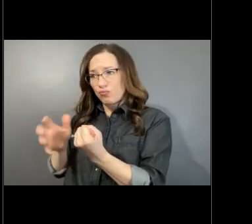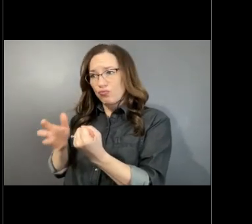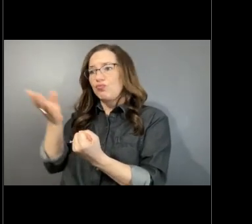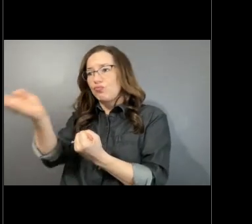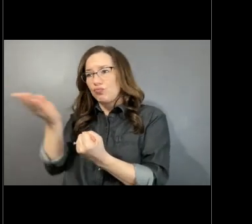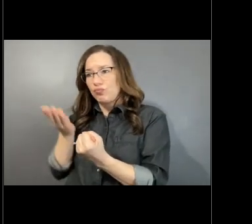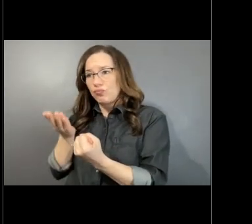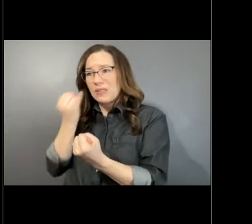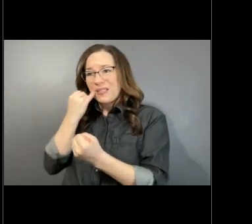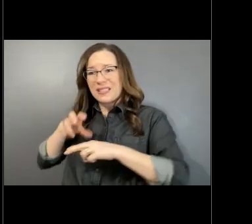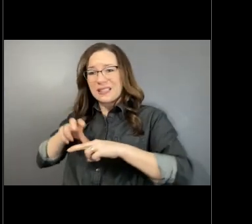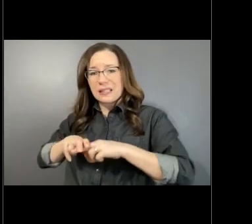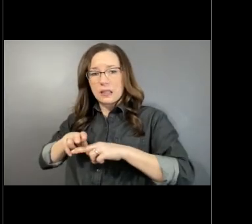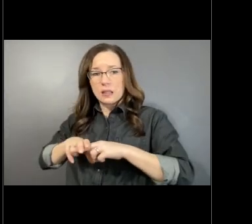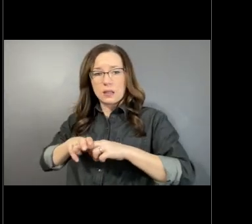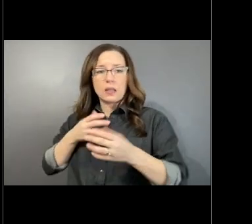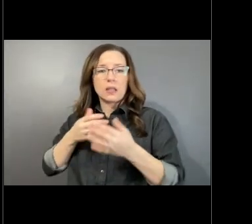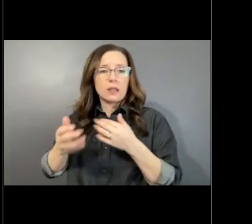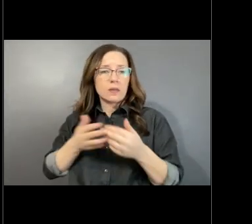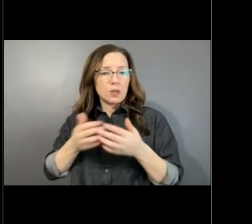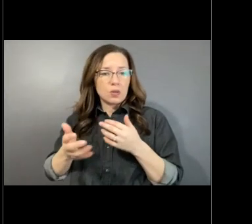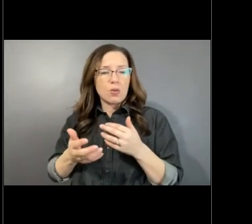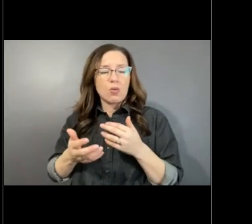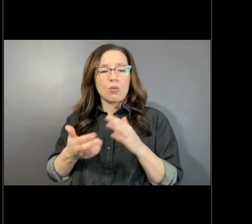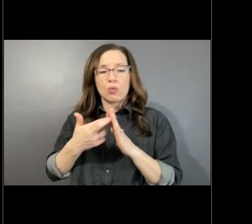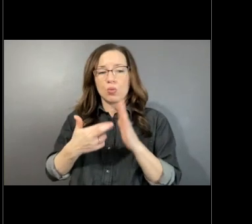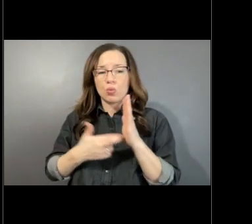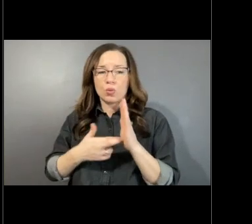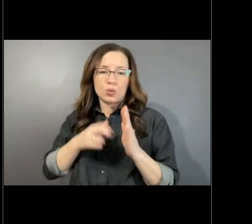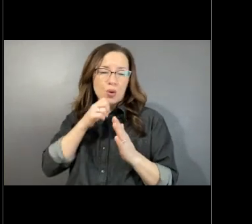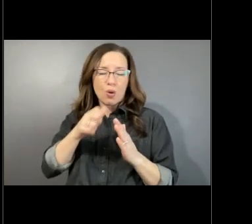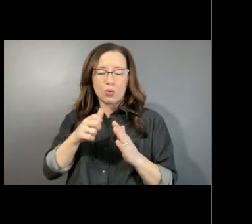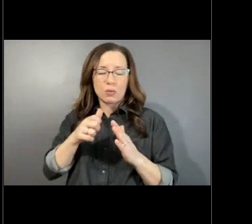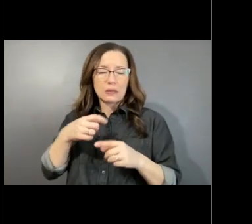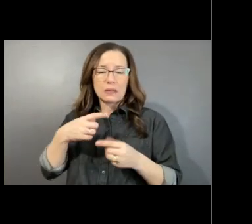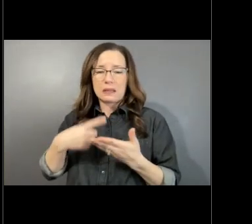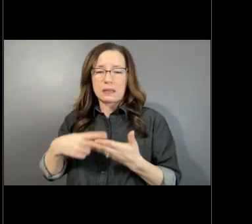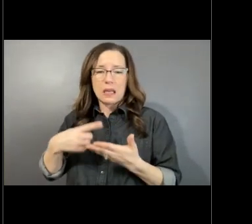though the guidelines do not cover appliance controls.